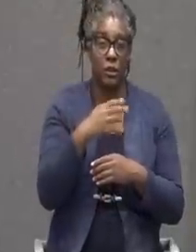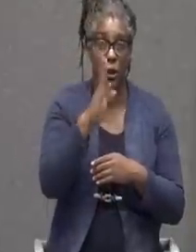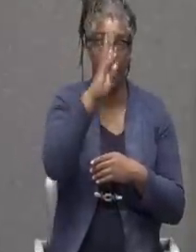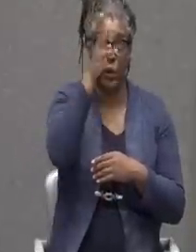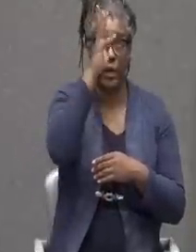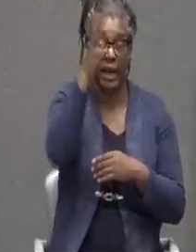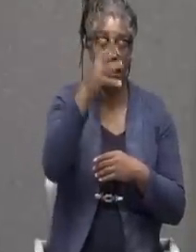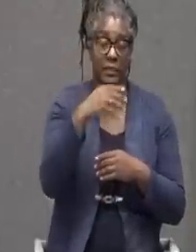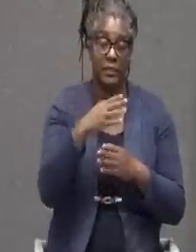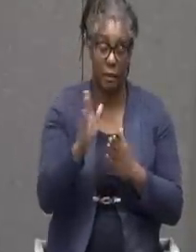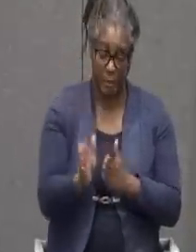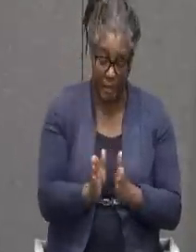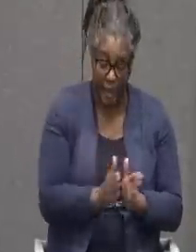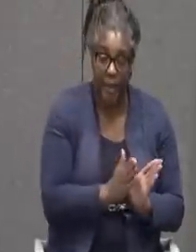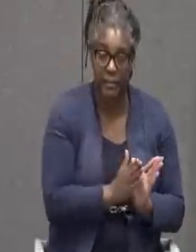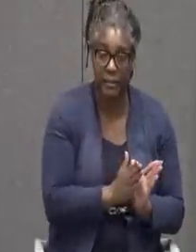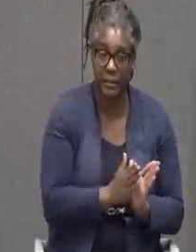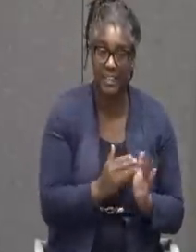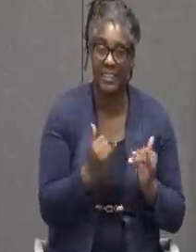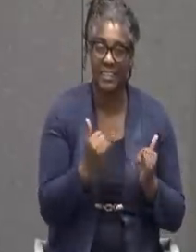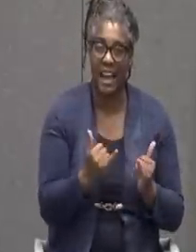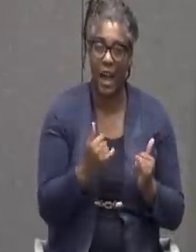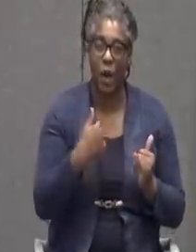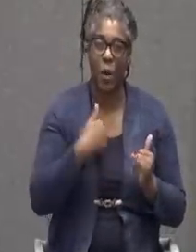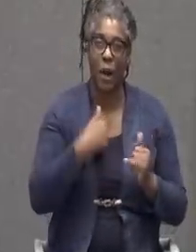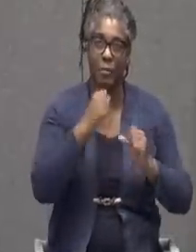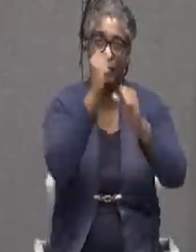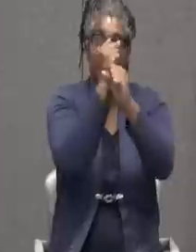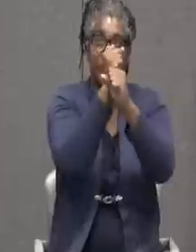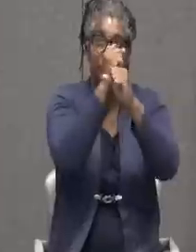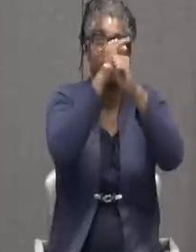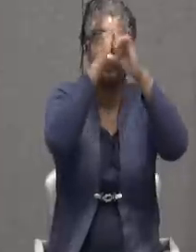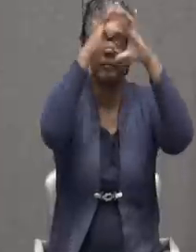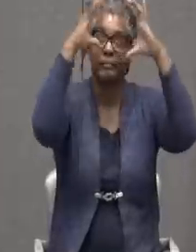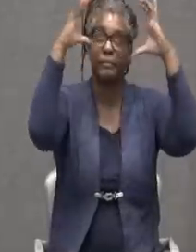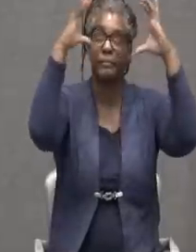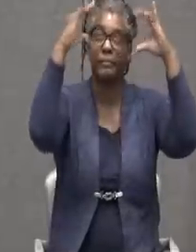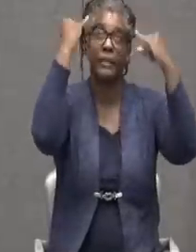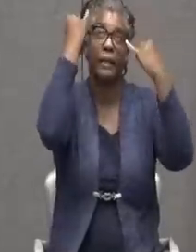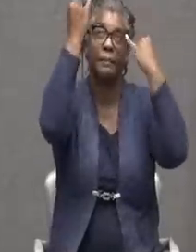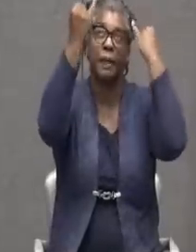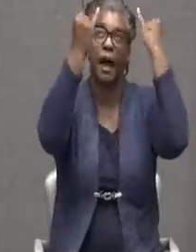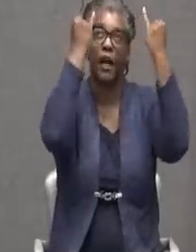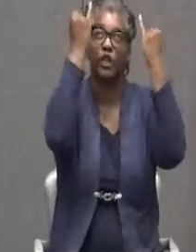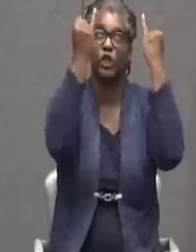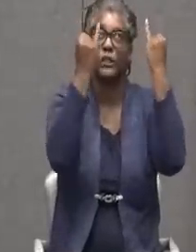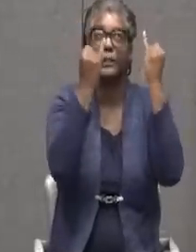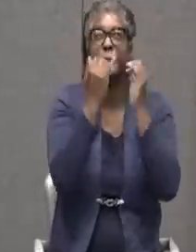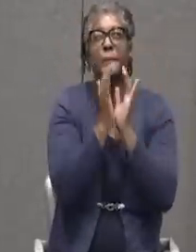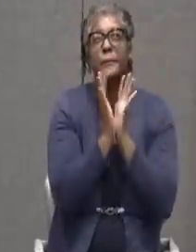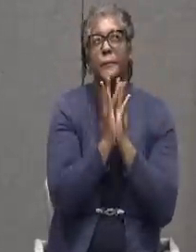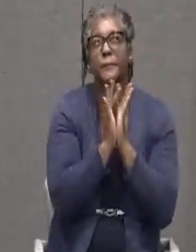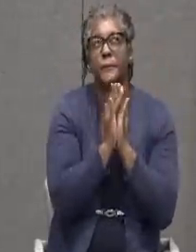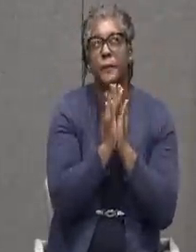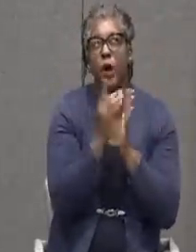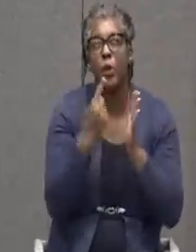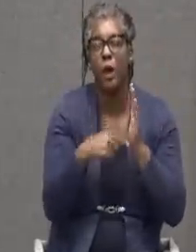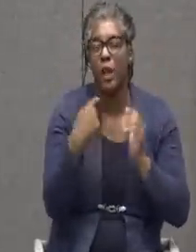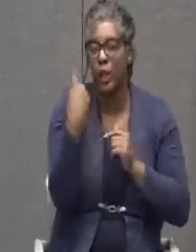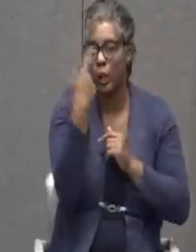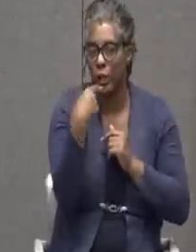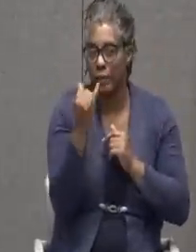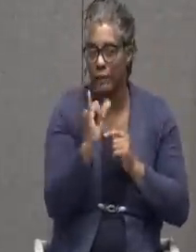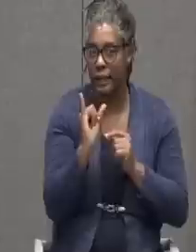like, and I know I need to imagine what it could look like from an ant's perspective, which is what allowed me